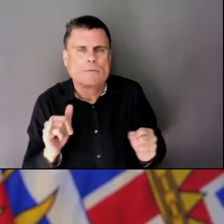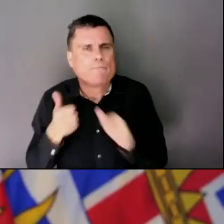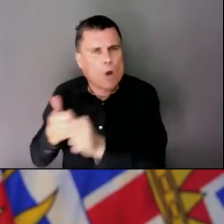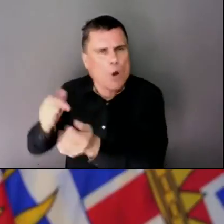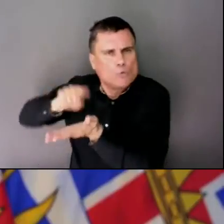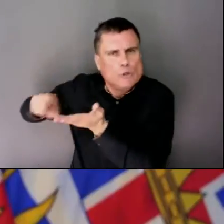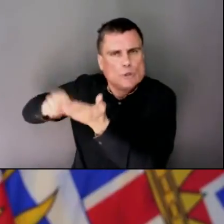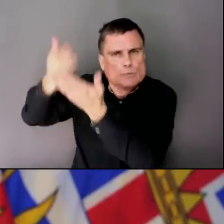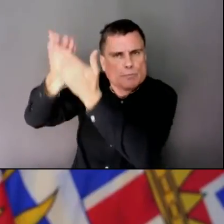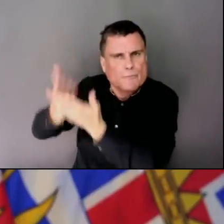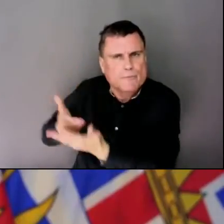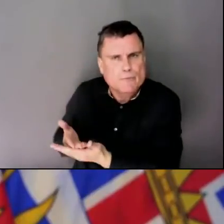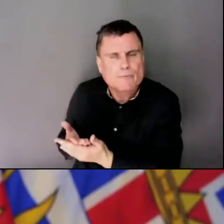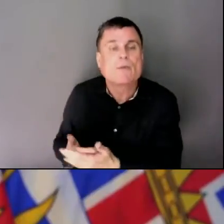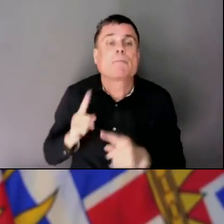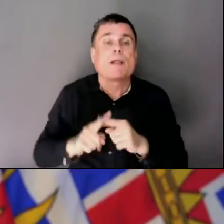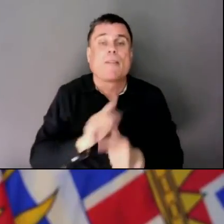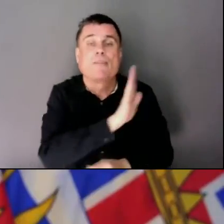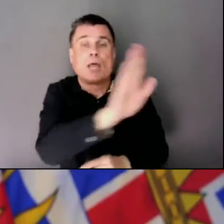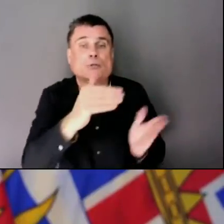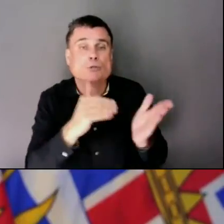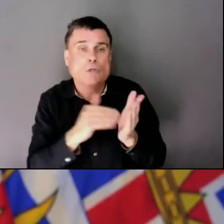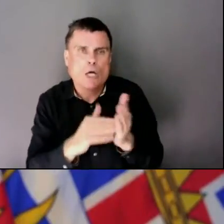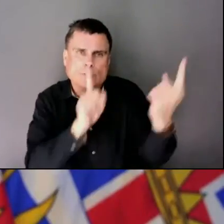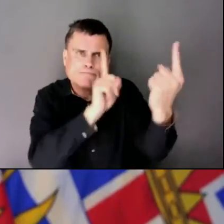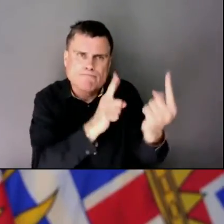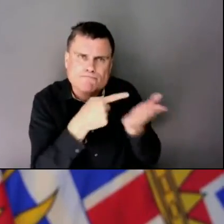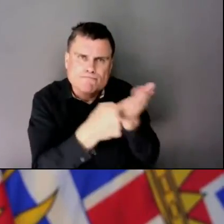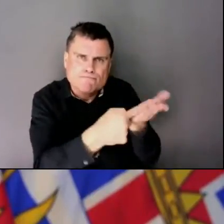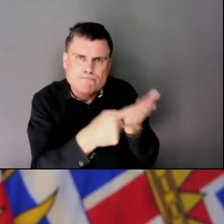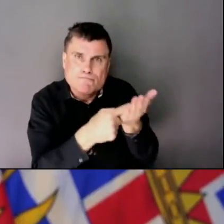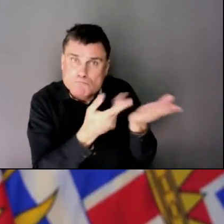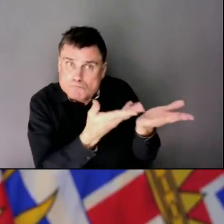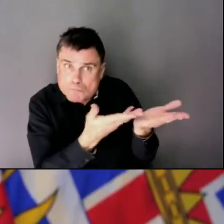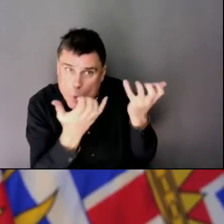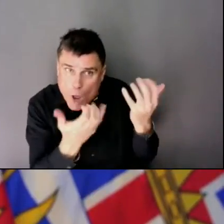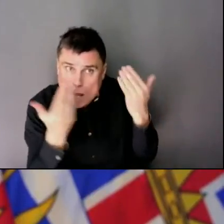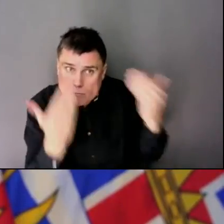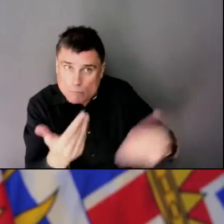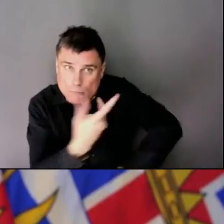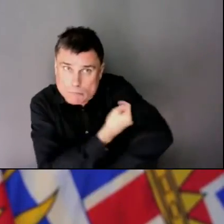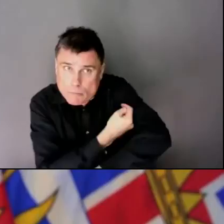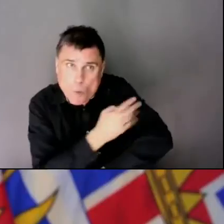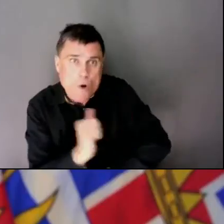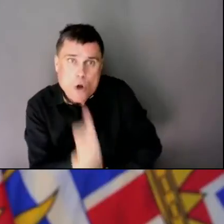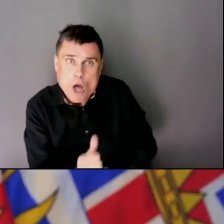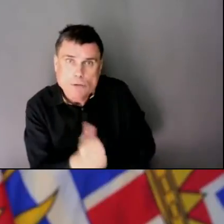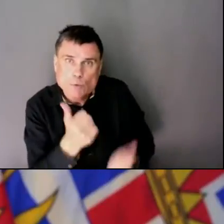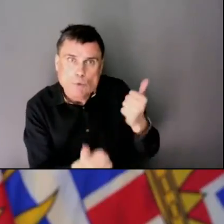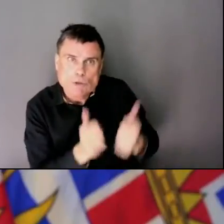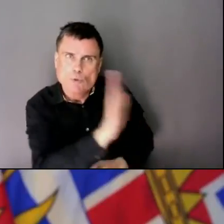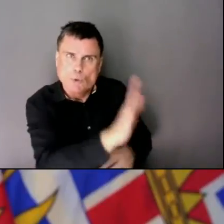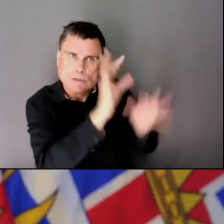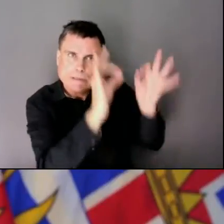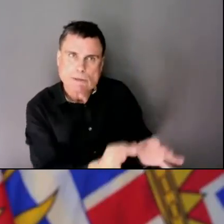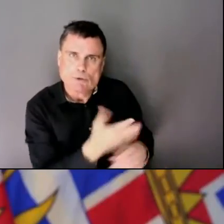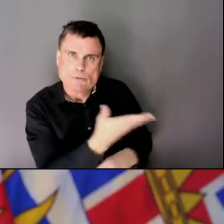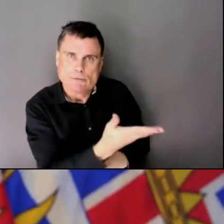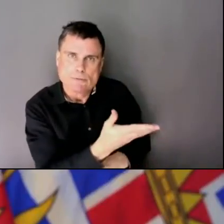with immune compromising conditions, severe immune compromising conditions, the ones that we're talking about, do